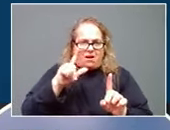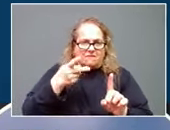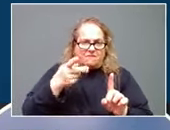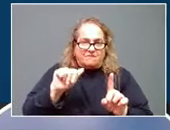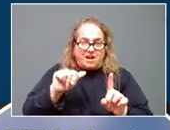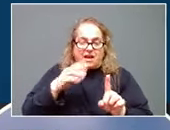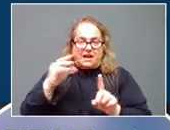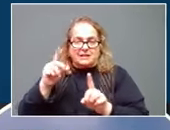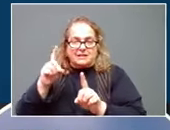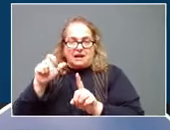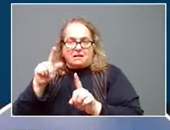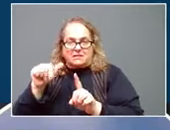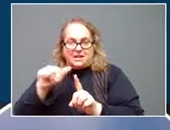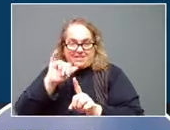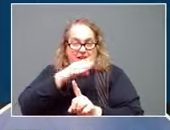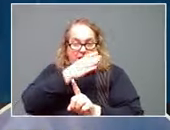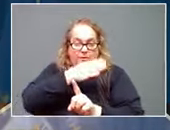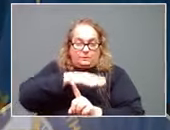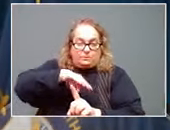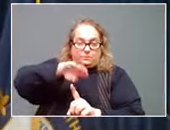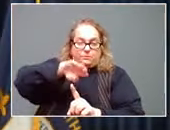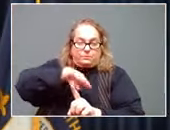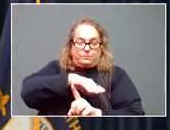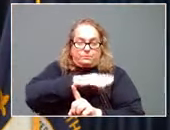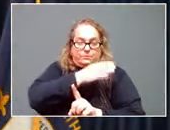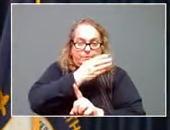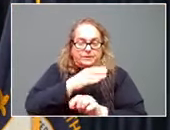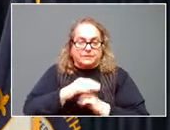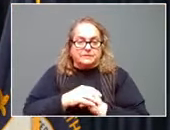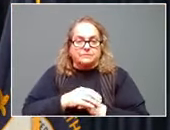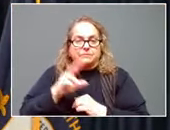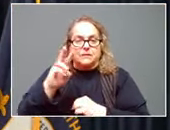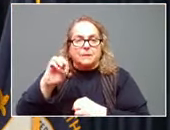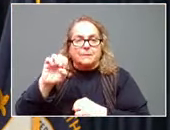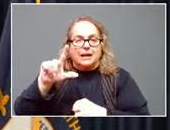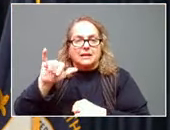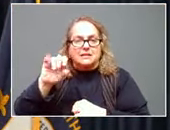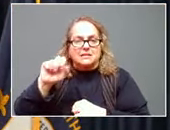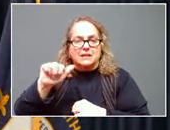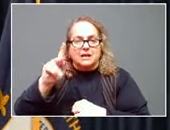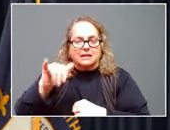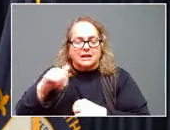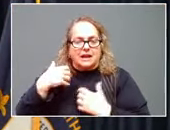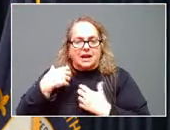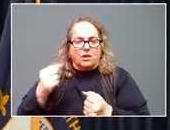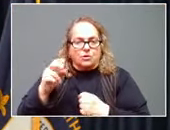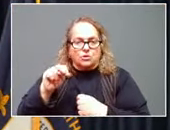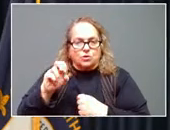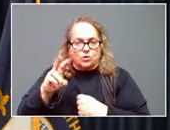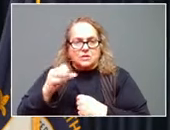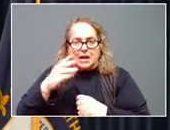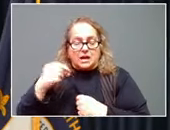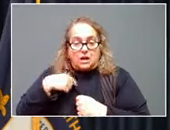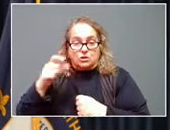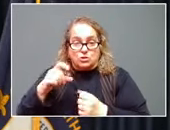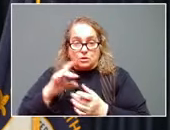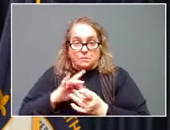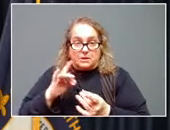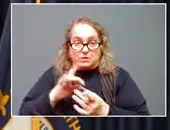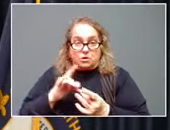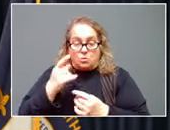that remains to be seen. Melissa Patrick, Kentucky Health News. I ought to mention on one of her